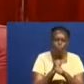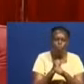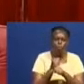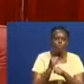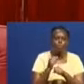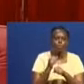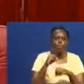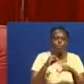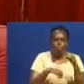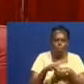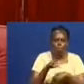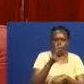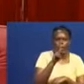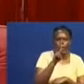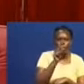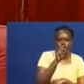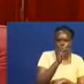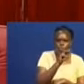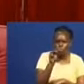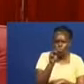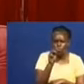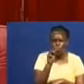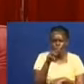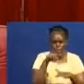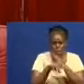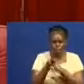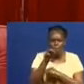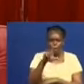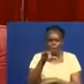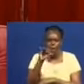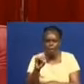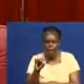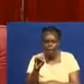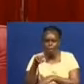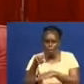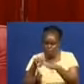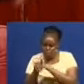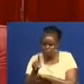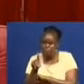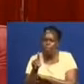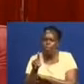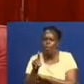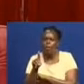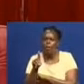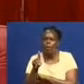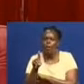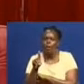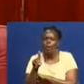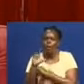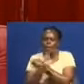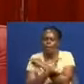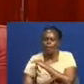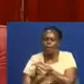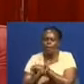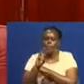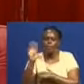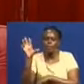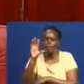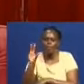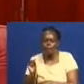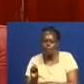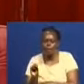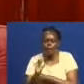referendum. I've been to Khartoum. I have been to Mali. I've been to a country in West Africa.